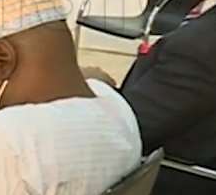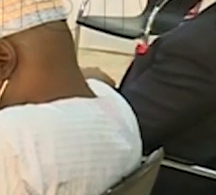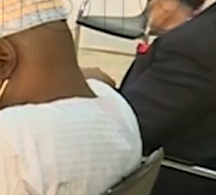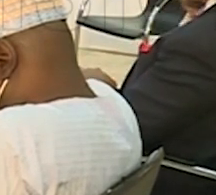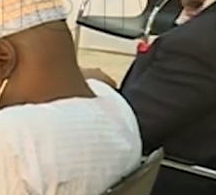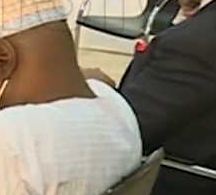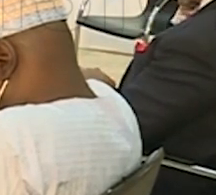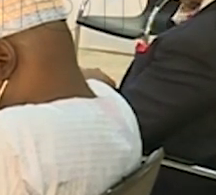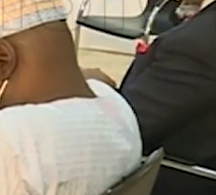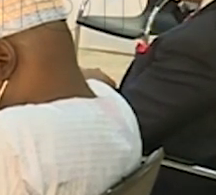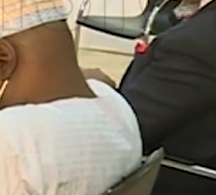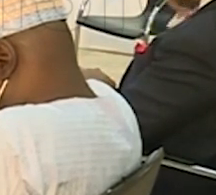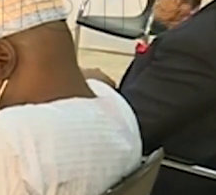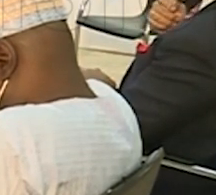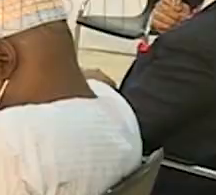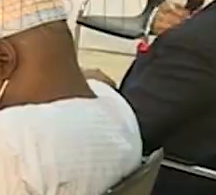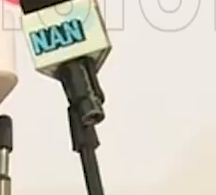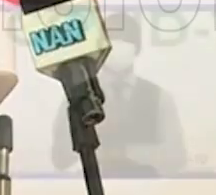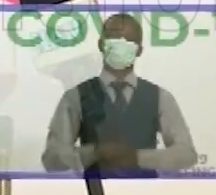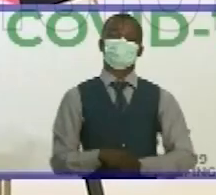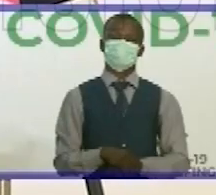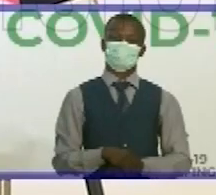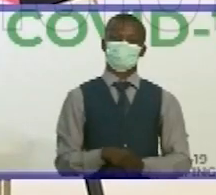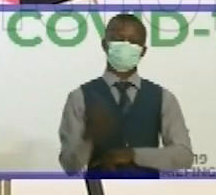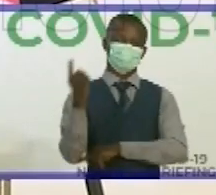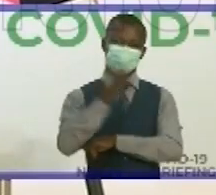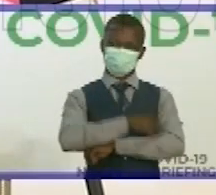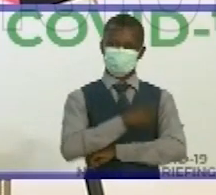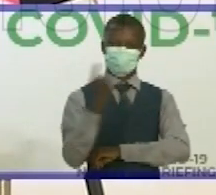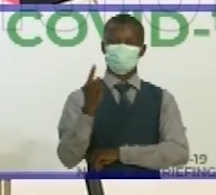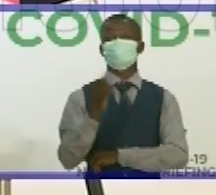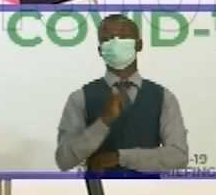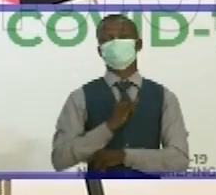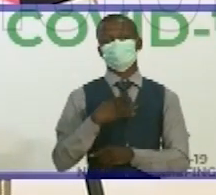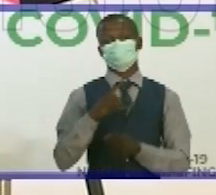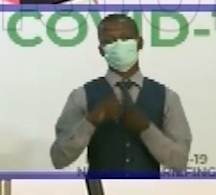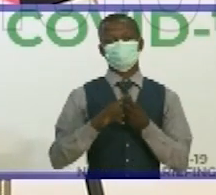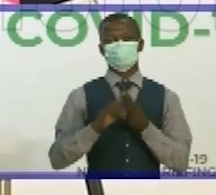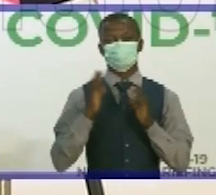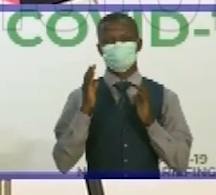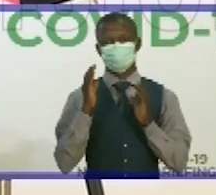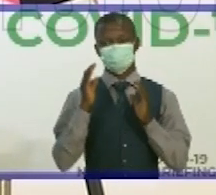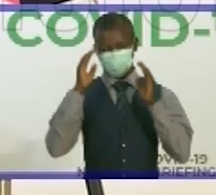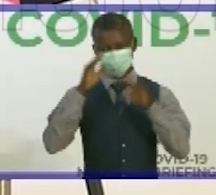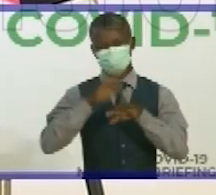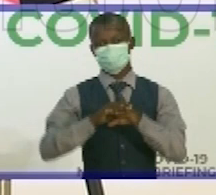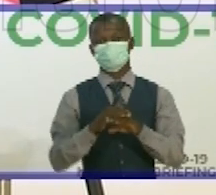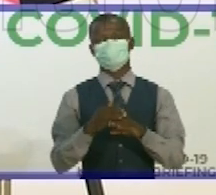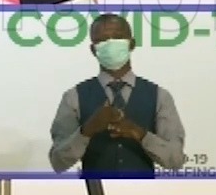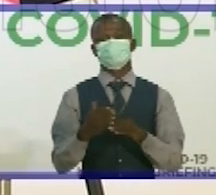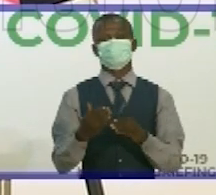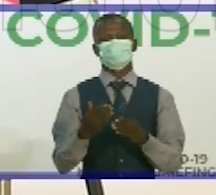of the press, good evening. So today I would like to address the issue of